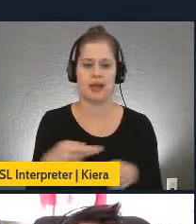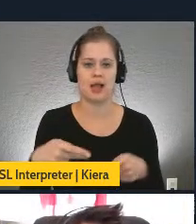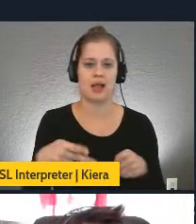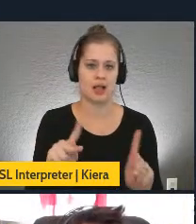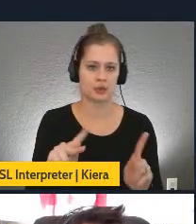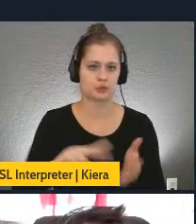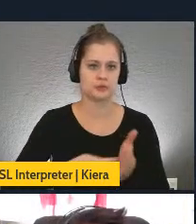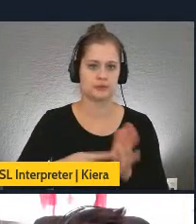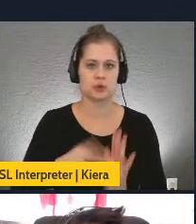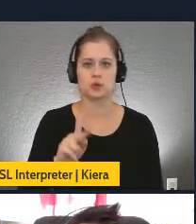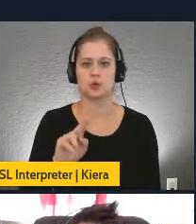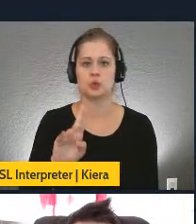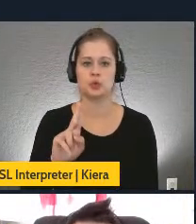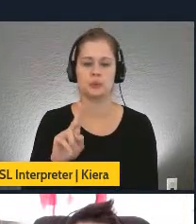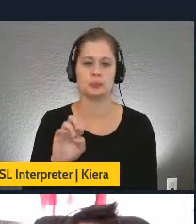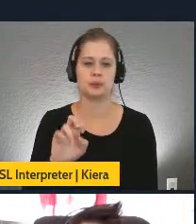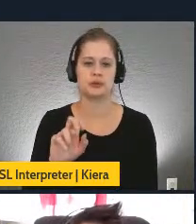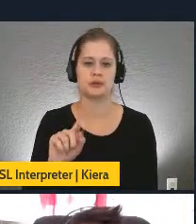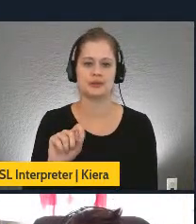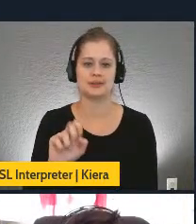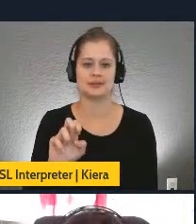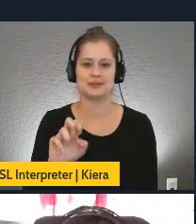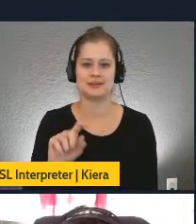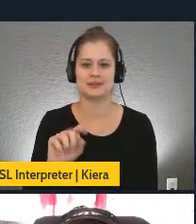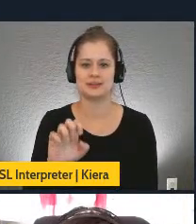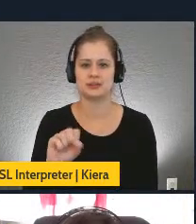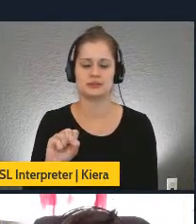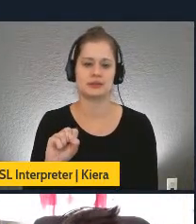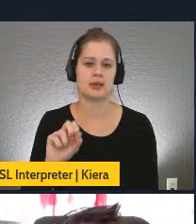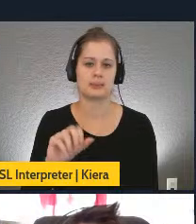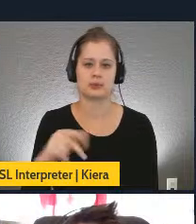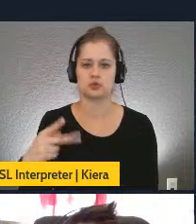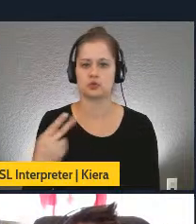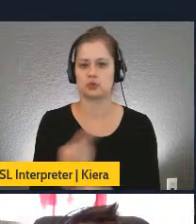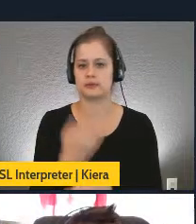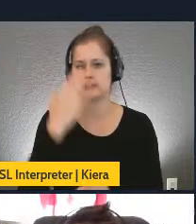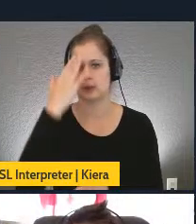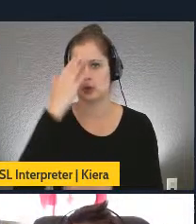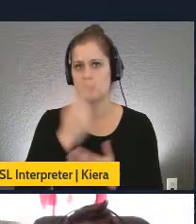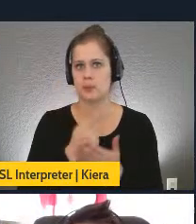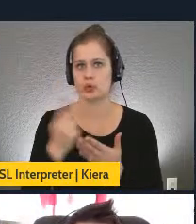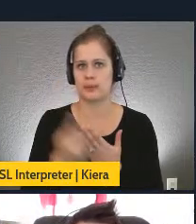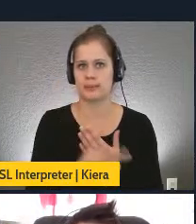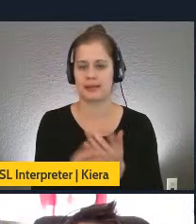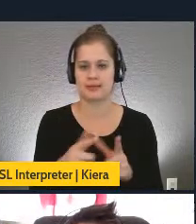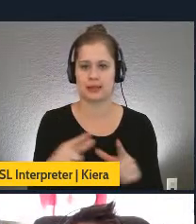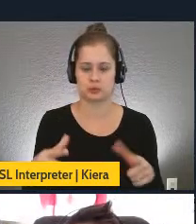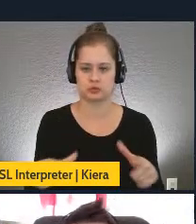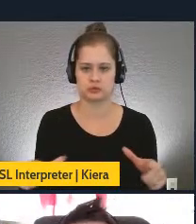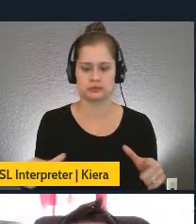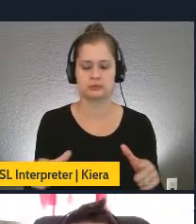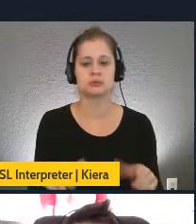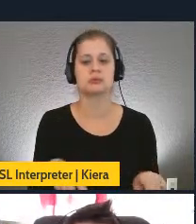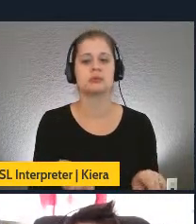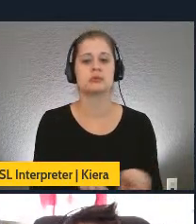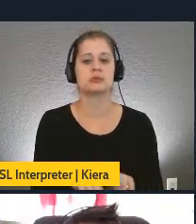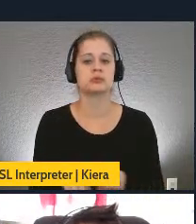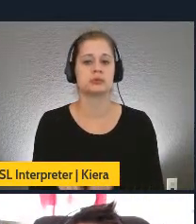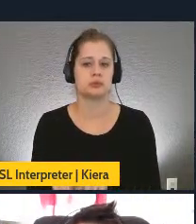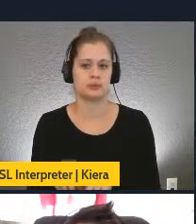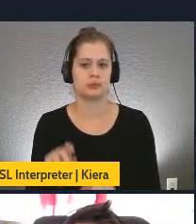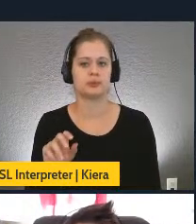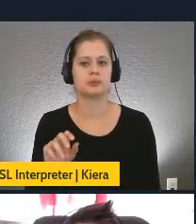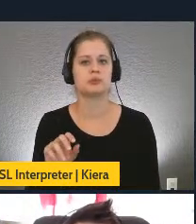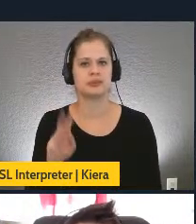define Kubernetes applications using familiar programming languages. And as Helm, it